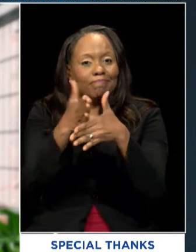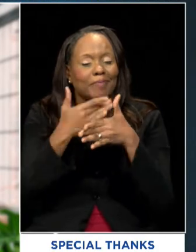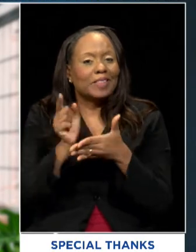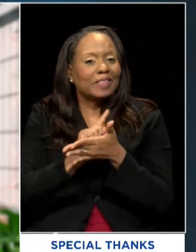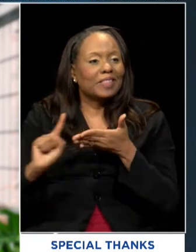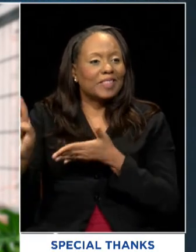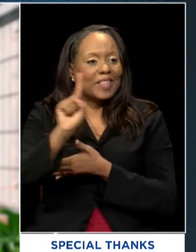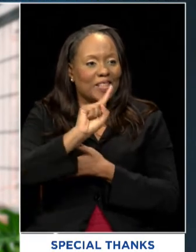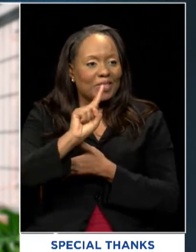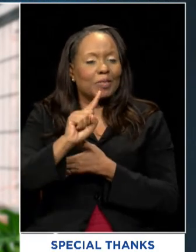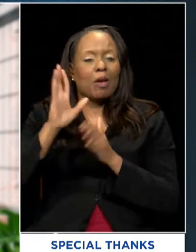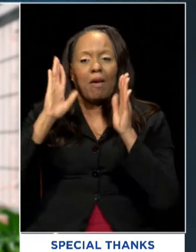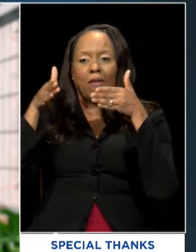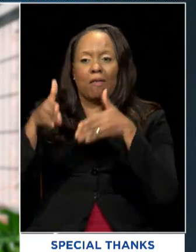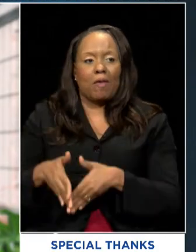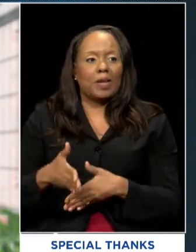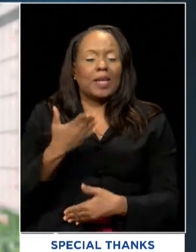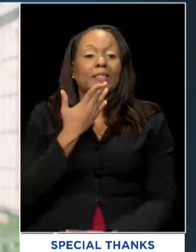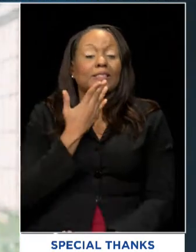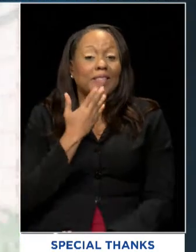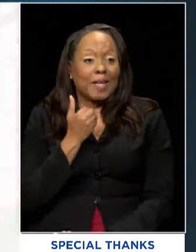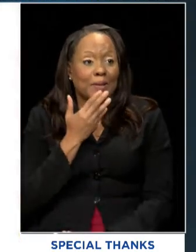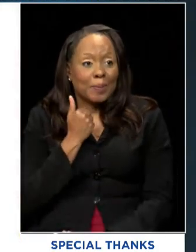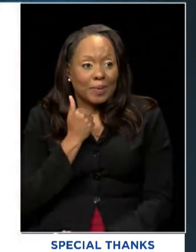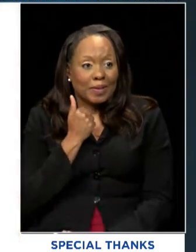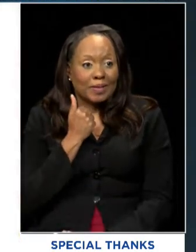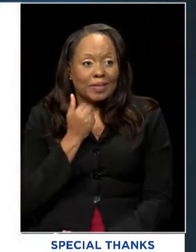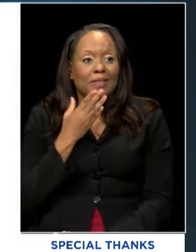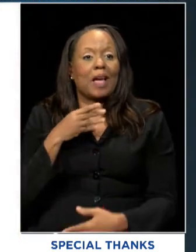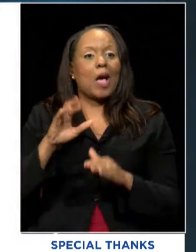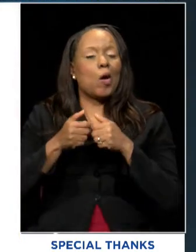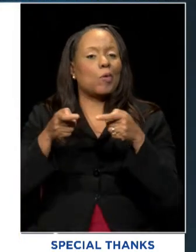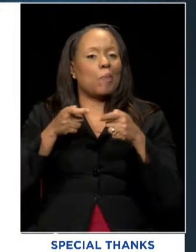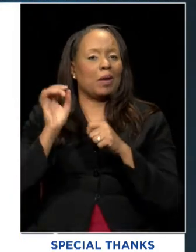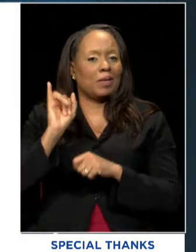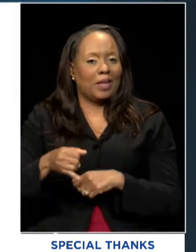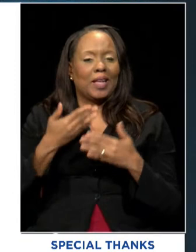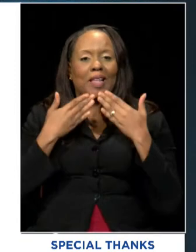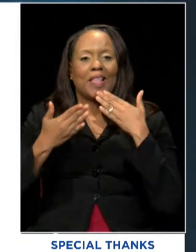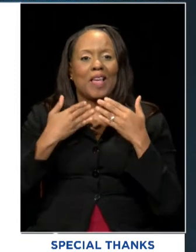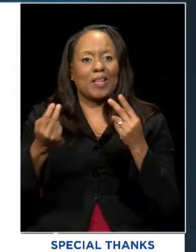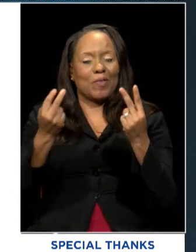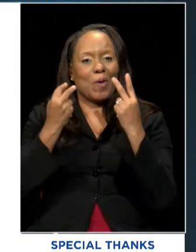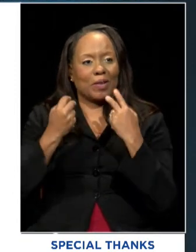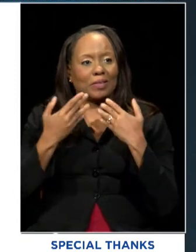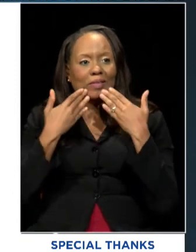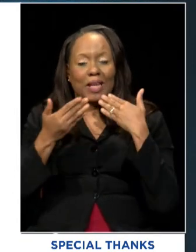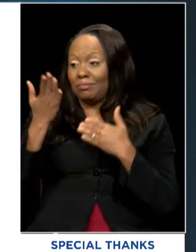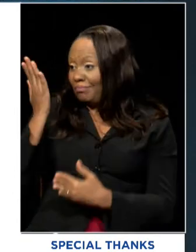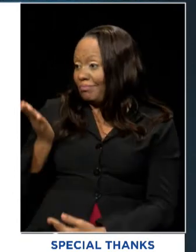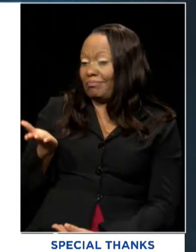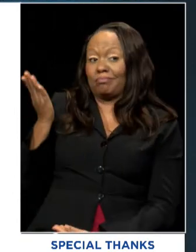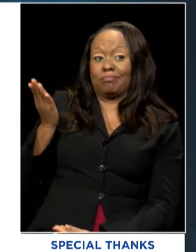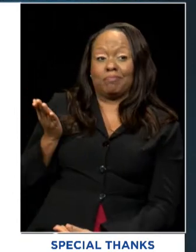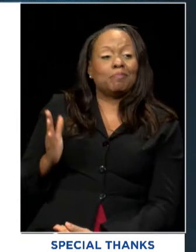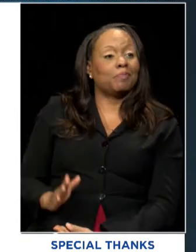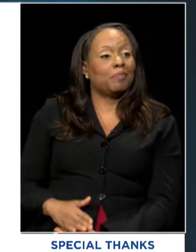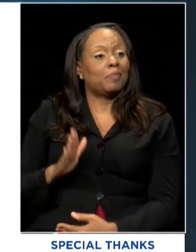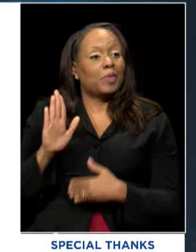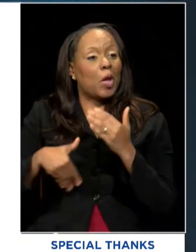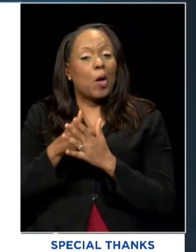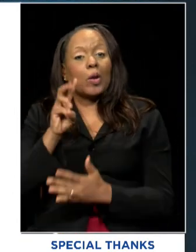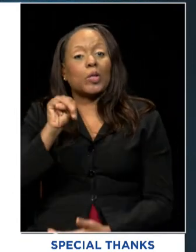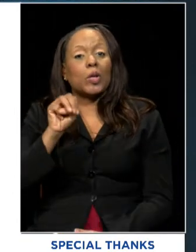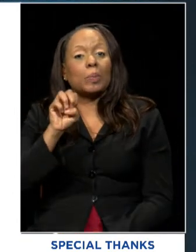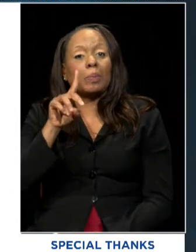next week. We will focus on diabetes and the management of that condition. Thanks so much to our partners in the media